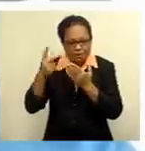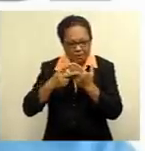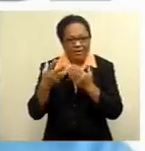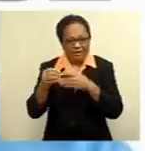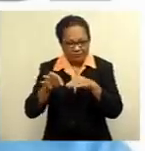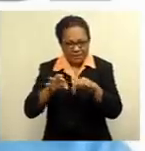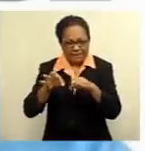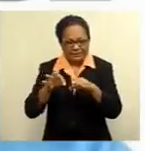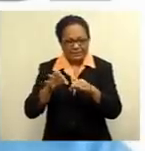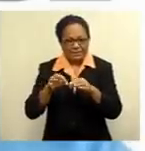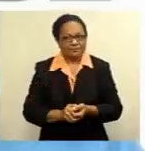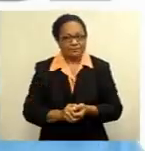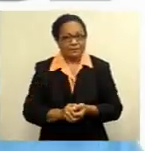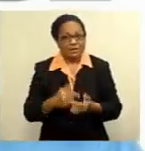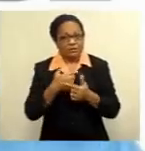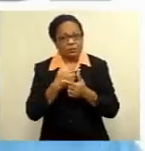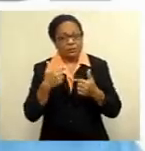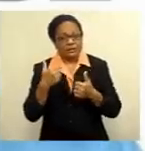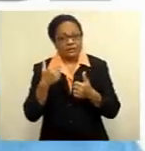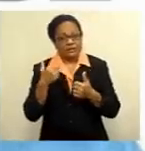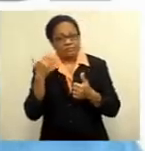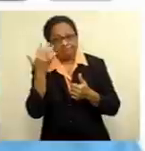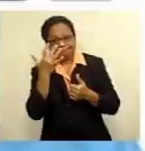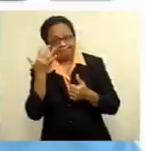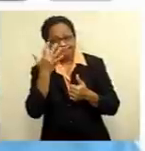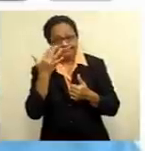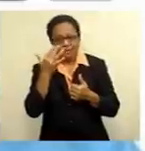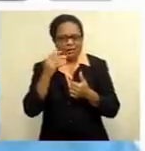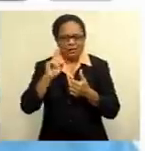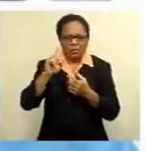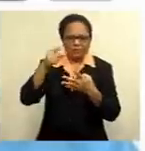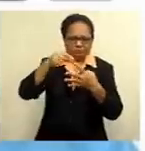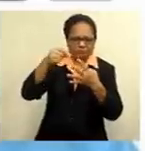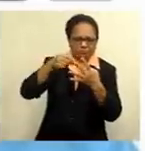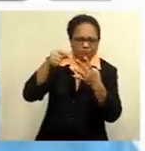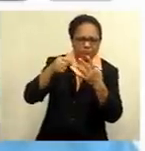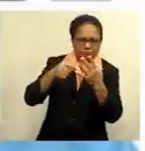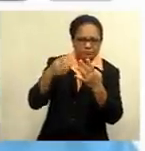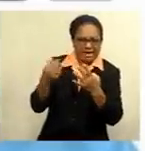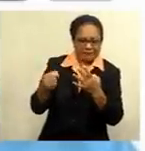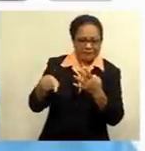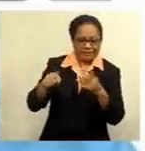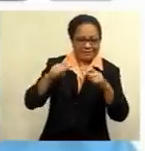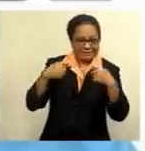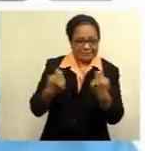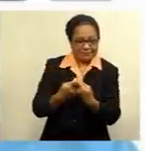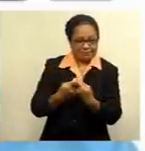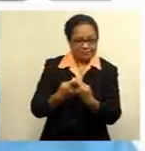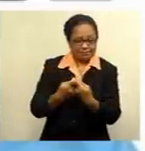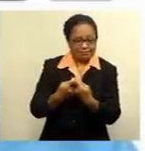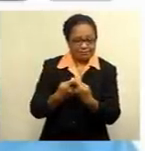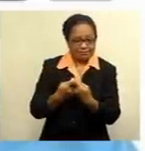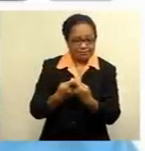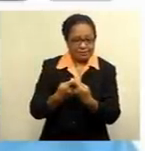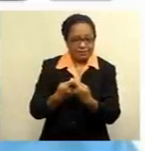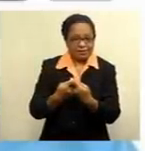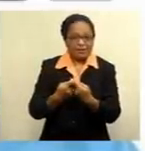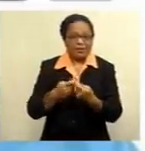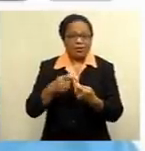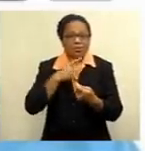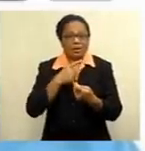nines tournament towards the end of the year. Options do they have that will allow a national test